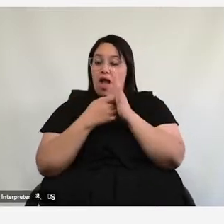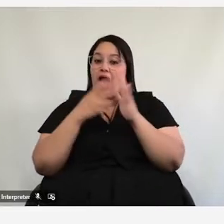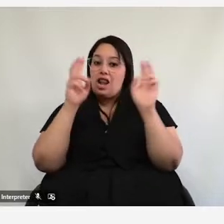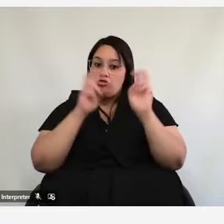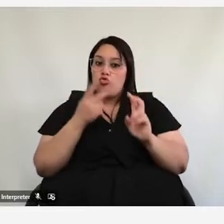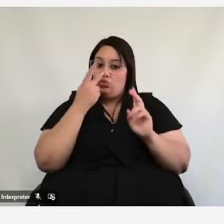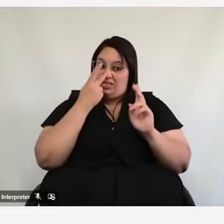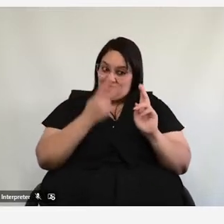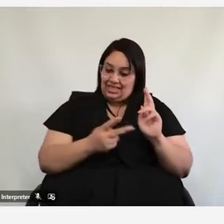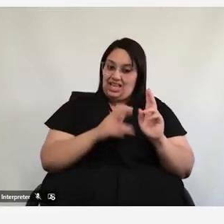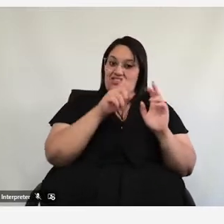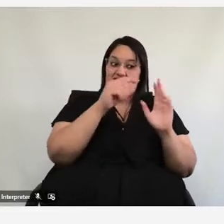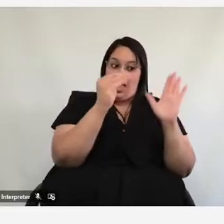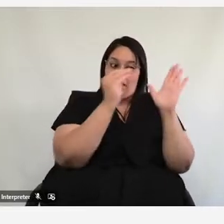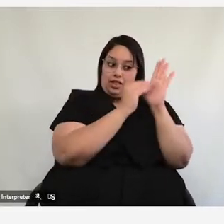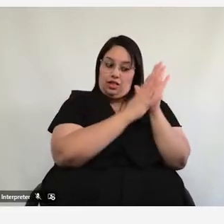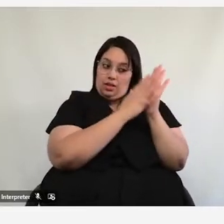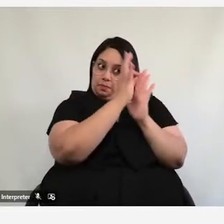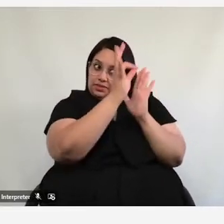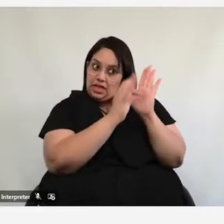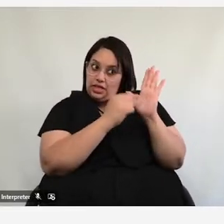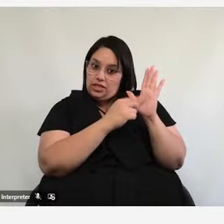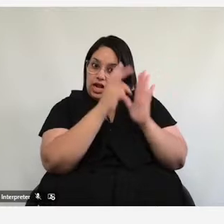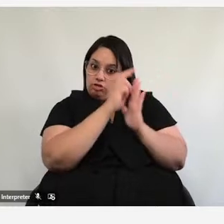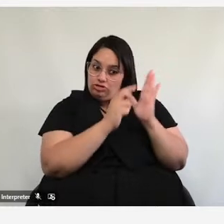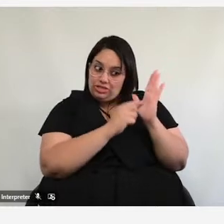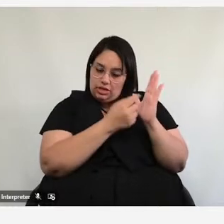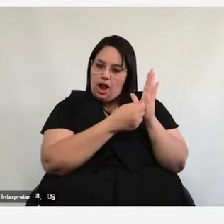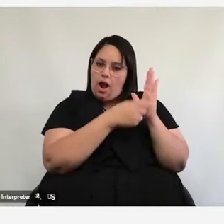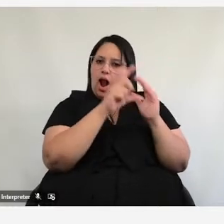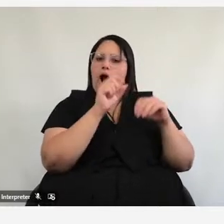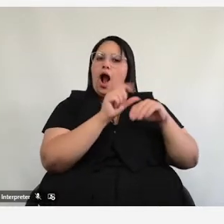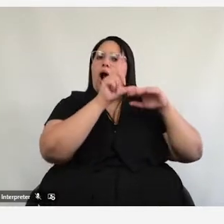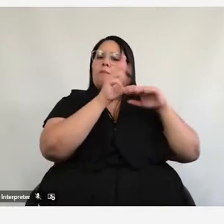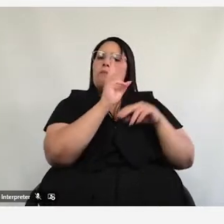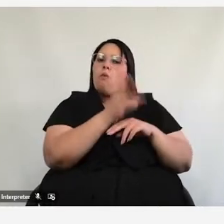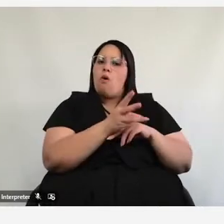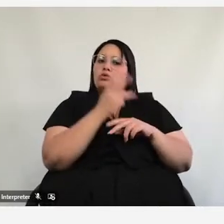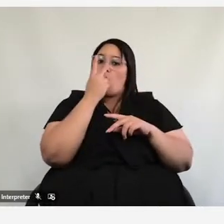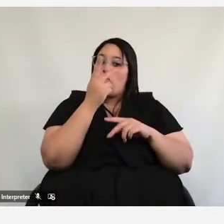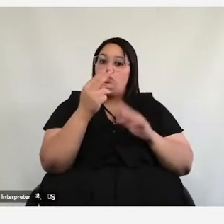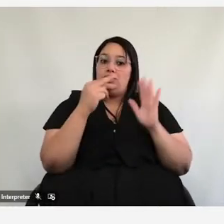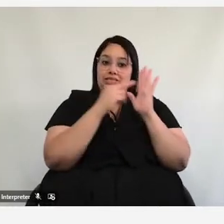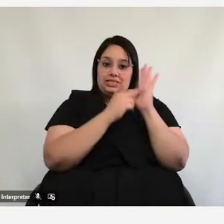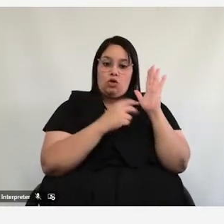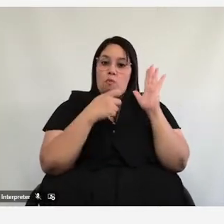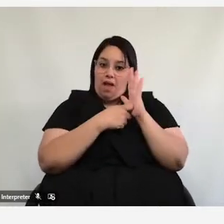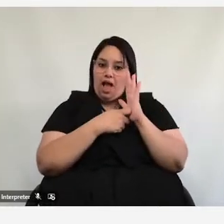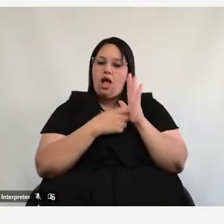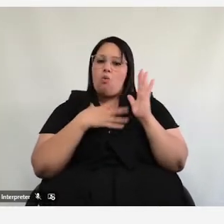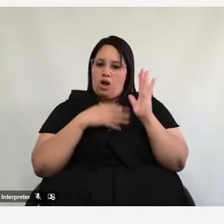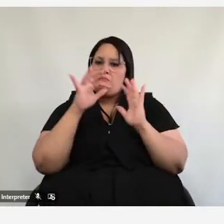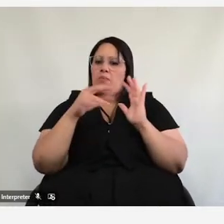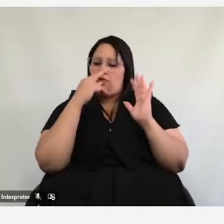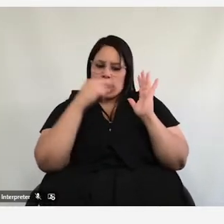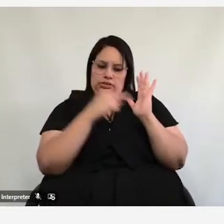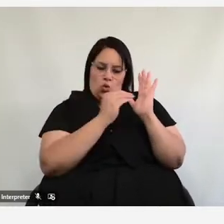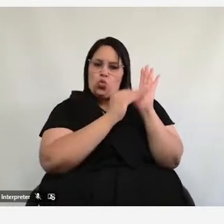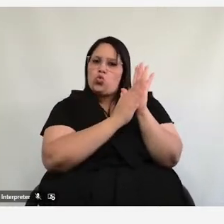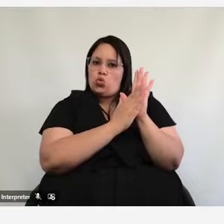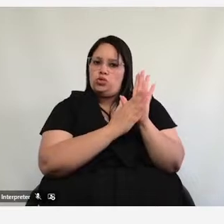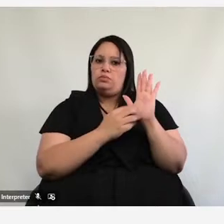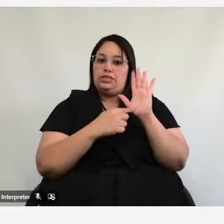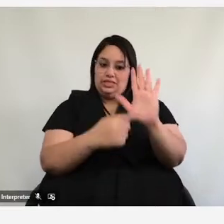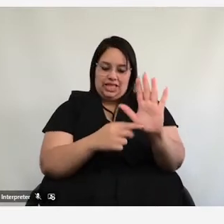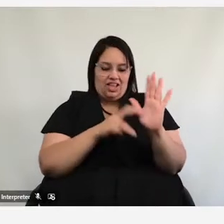you see the VAT percentage of your electricity is going to go up. So when you buy that, please, I want people to make a note. They must look at